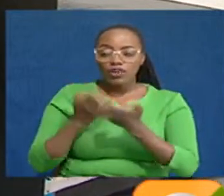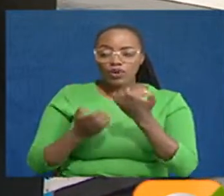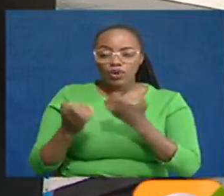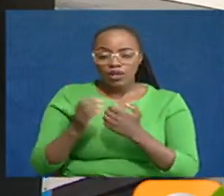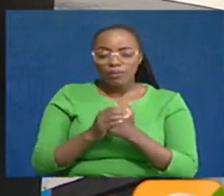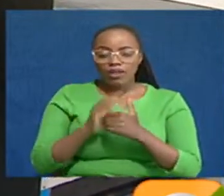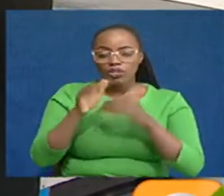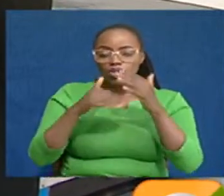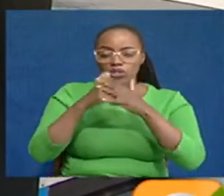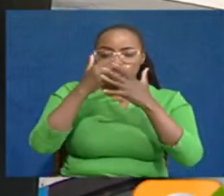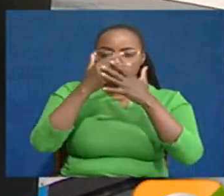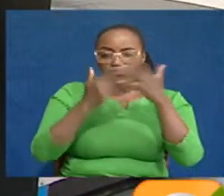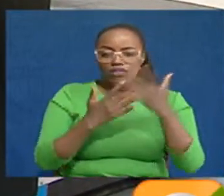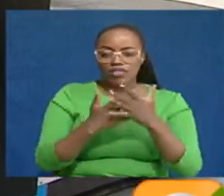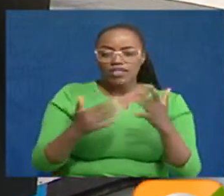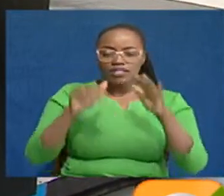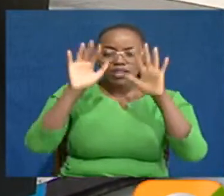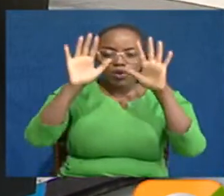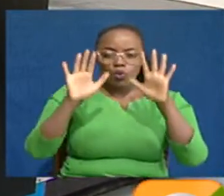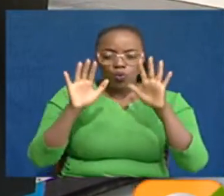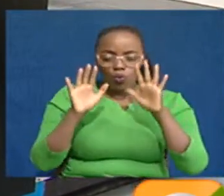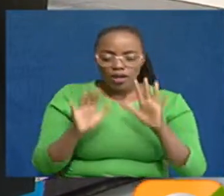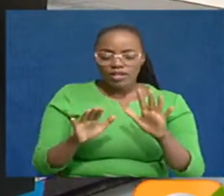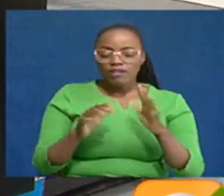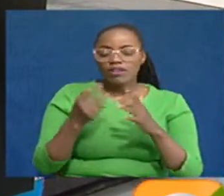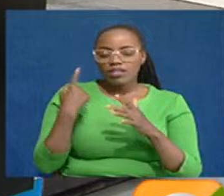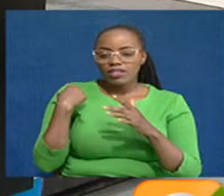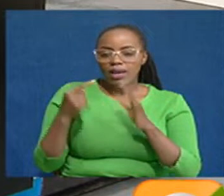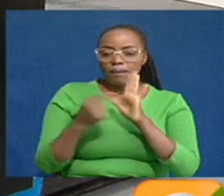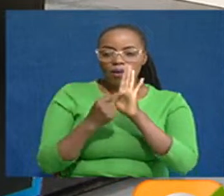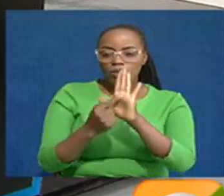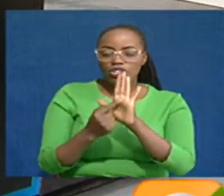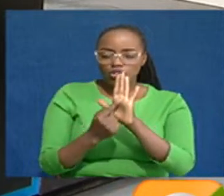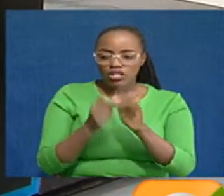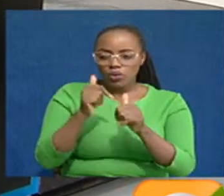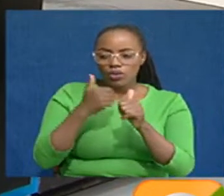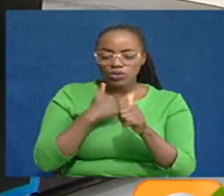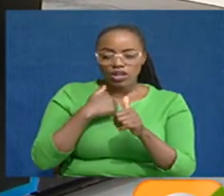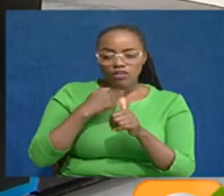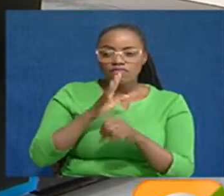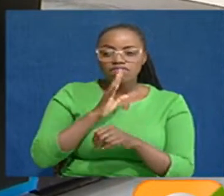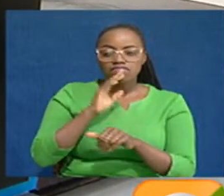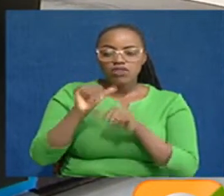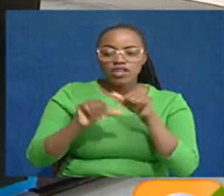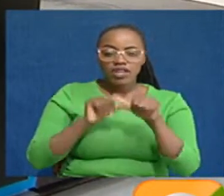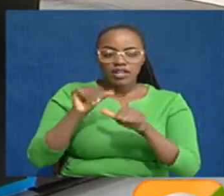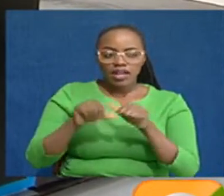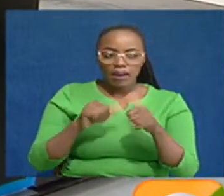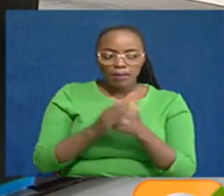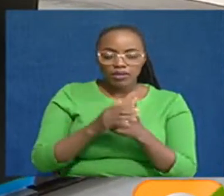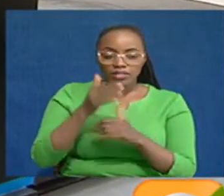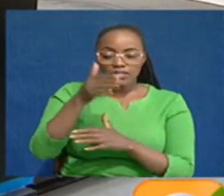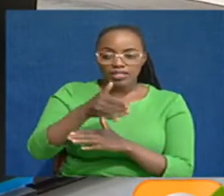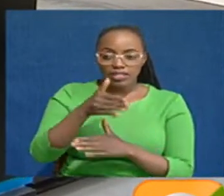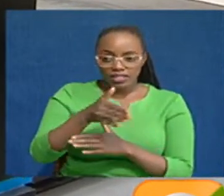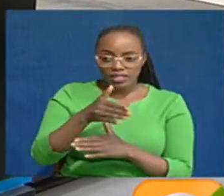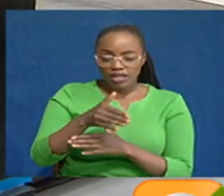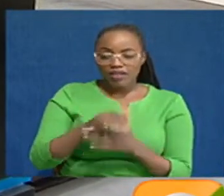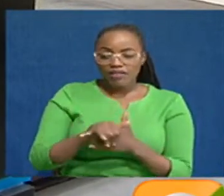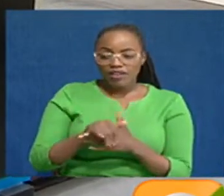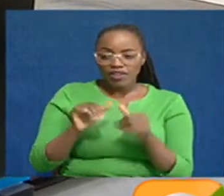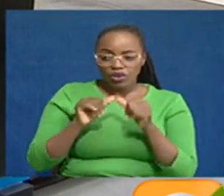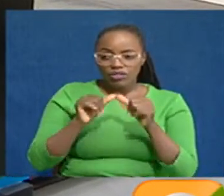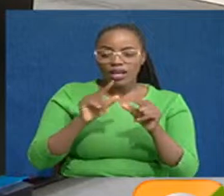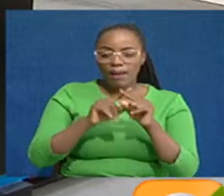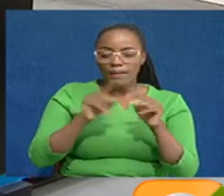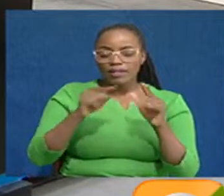and all of those wonderful metrics that are put on paper and that we report about here constantly, but